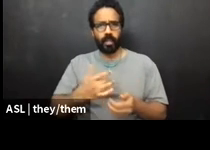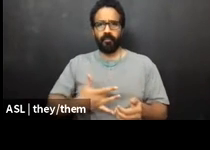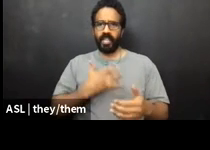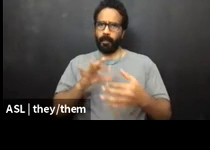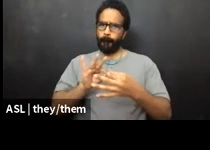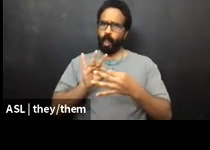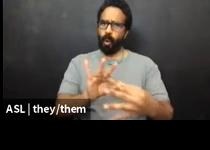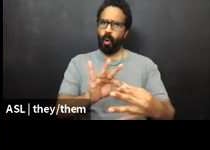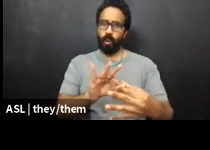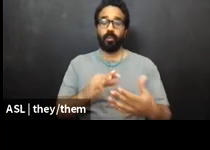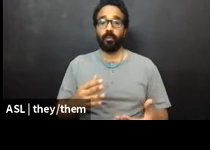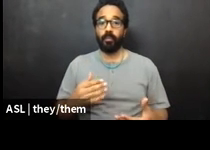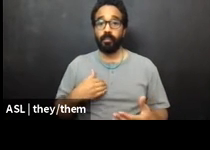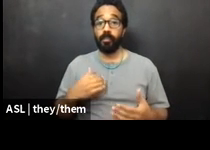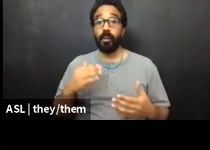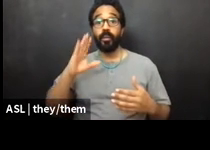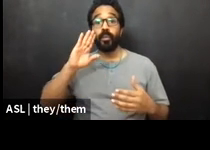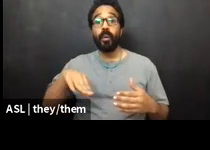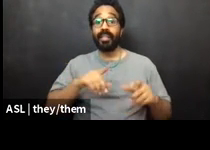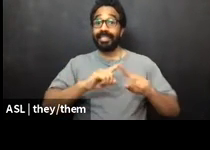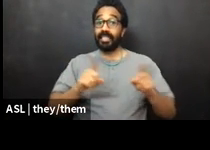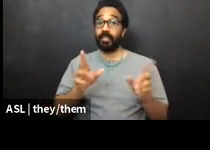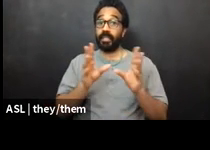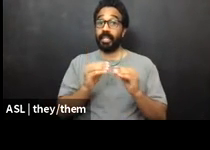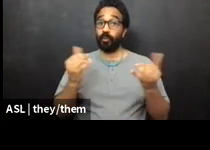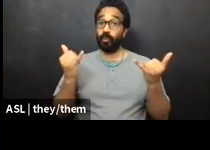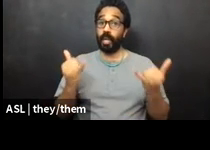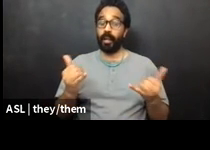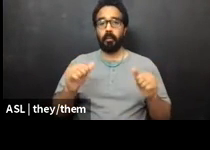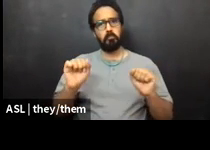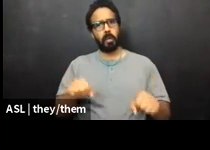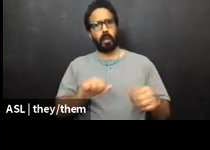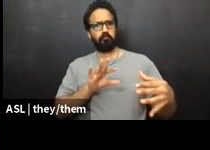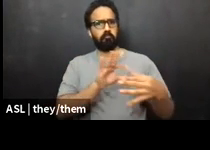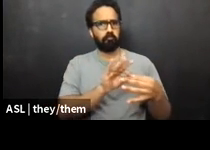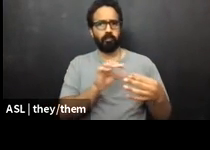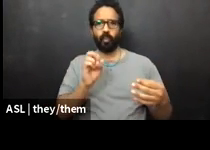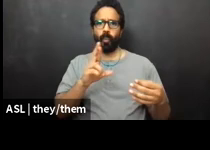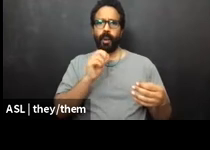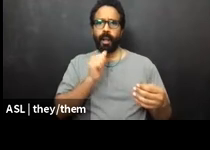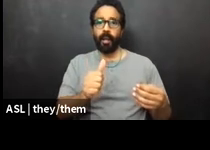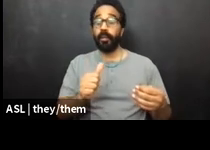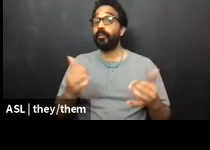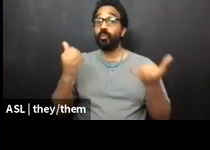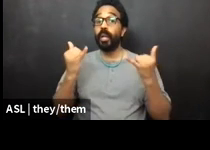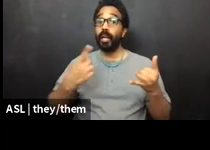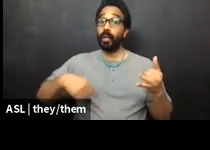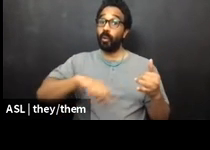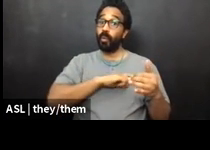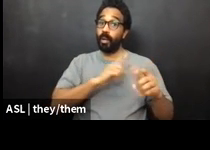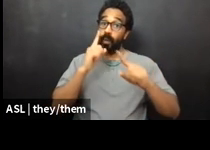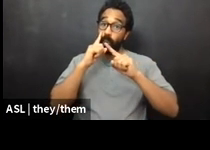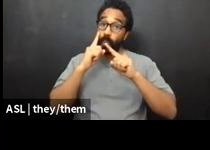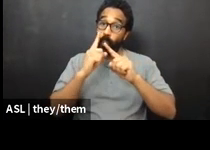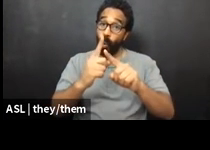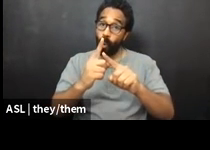experiencing some form of that as they're going through these different sessions today. The mode that we're trying to access today and really